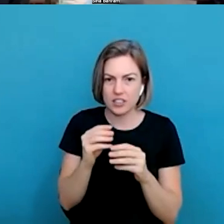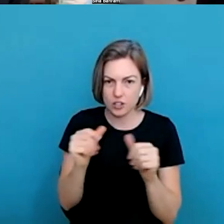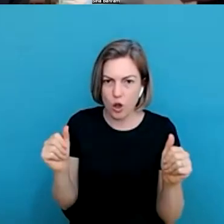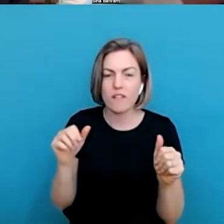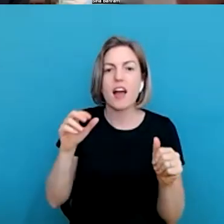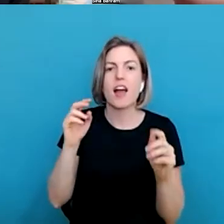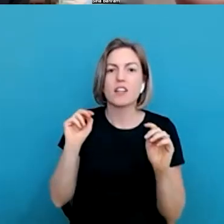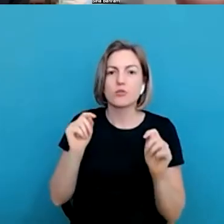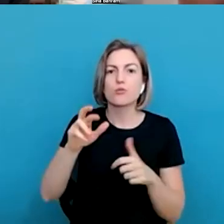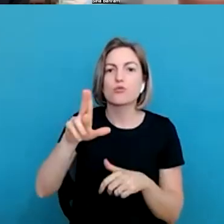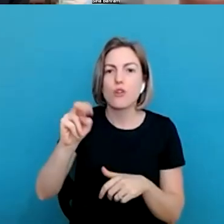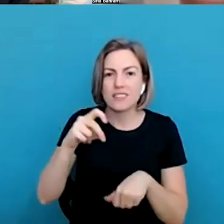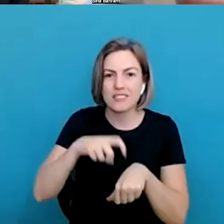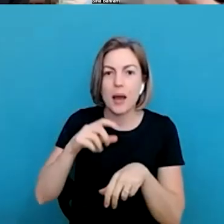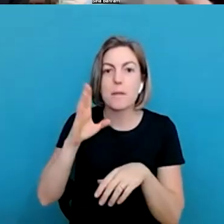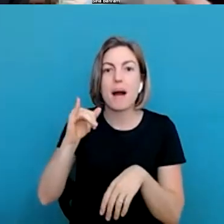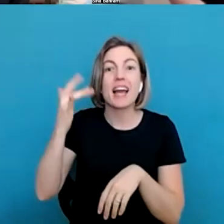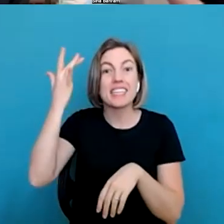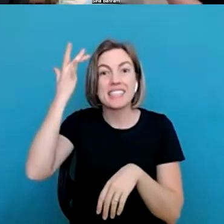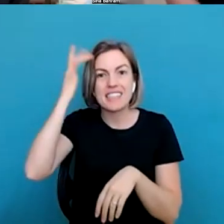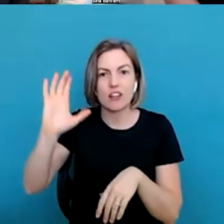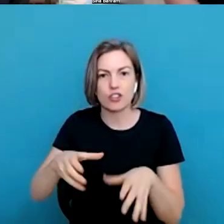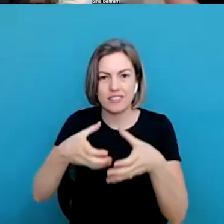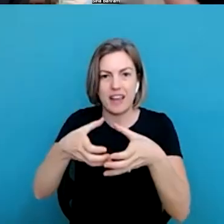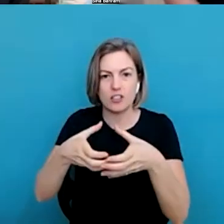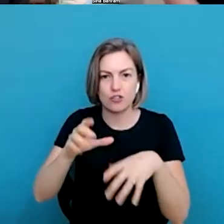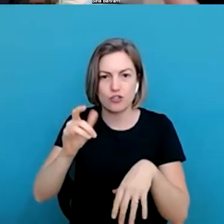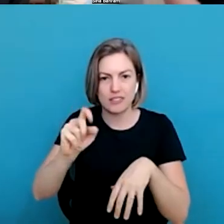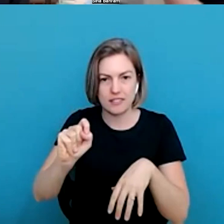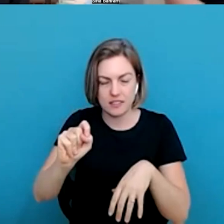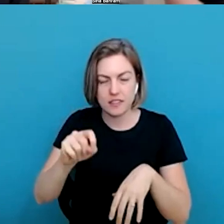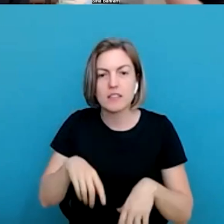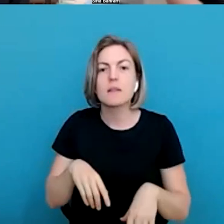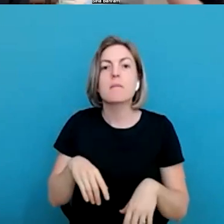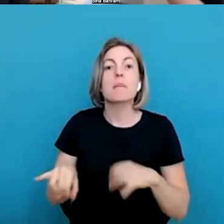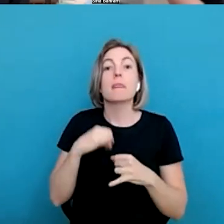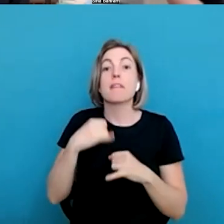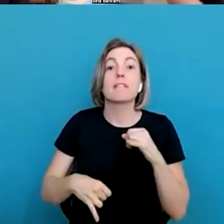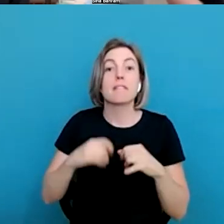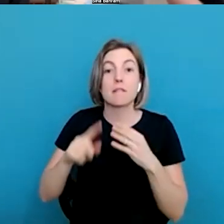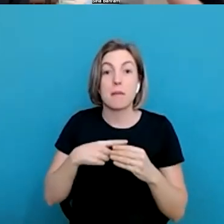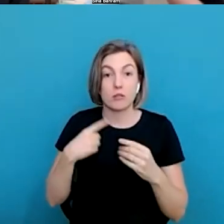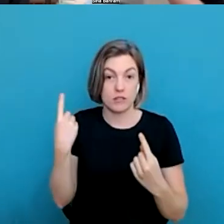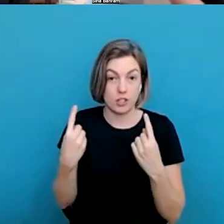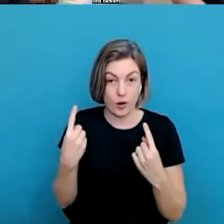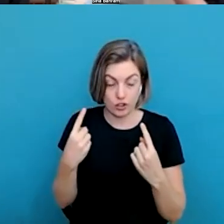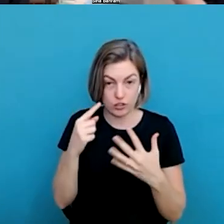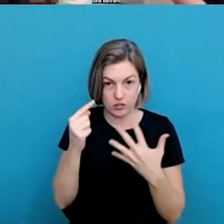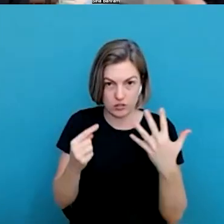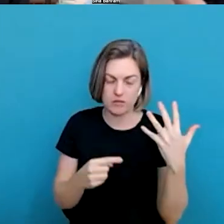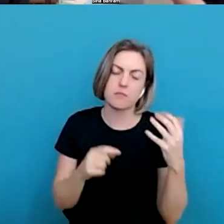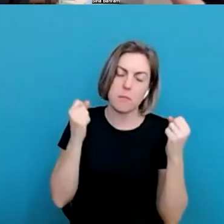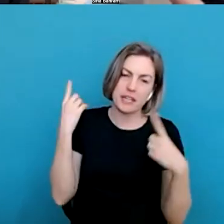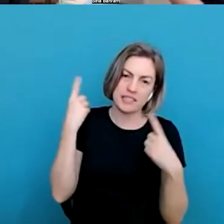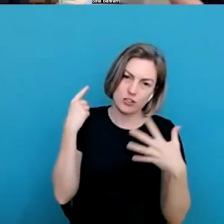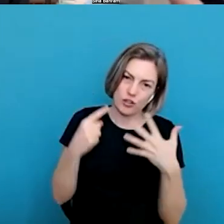runtime by an intelligent agent, right? Lastly, the one thing about considerations, and again, there's many considerations